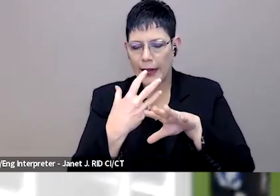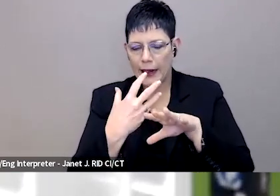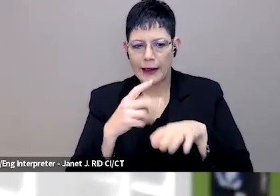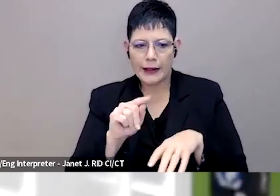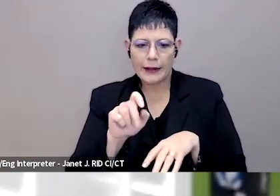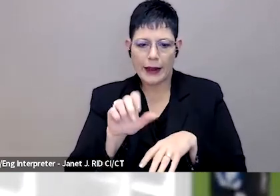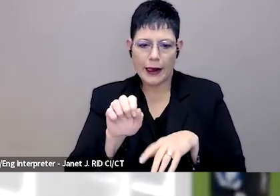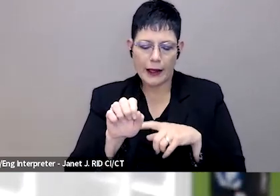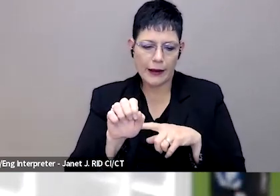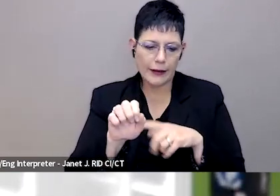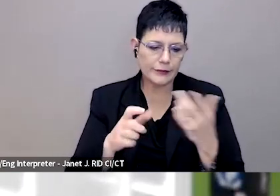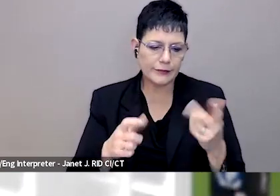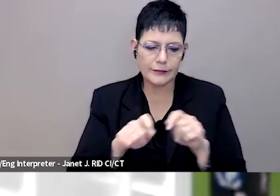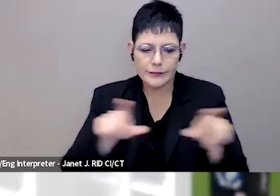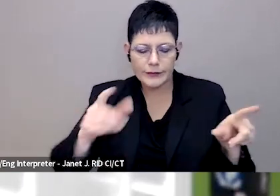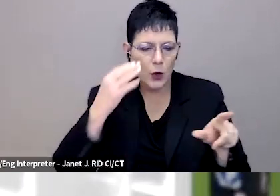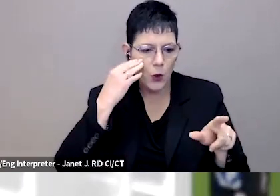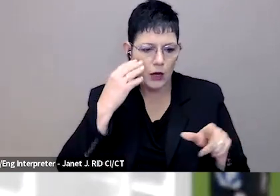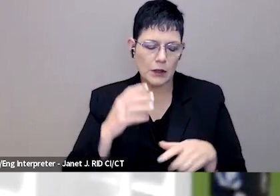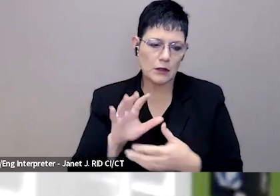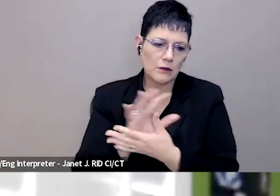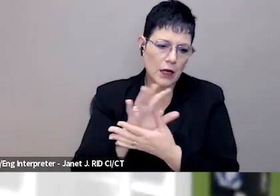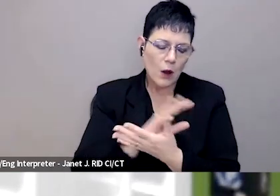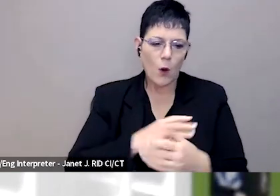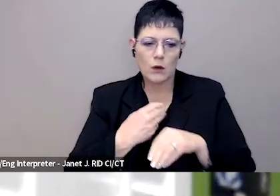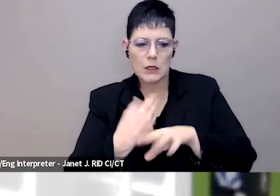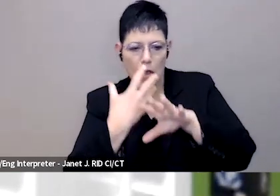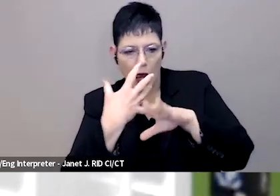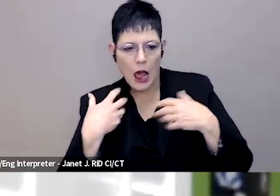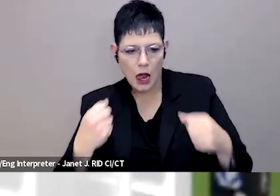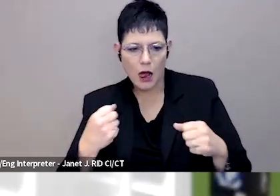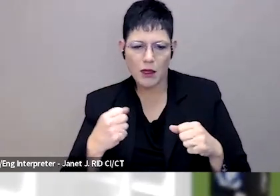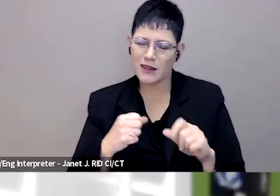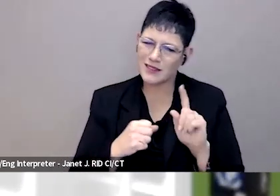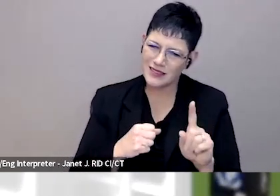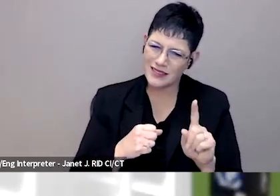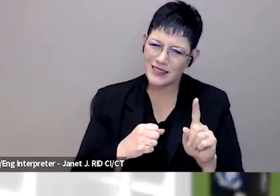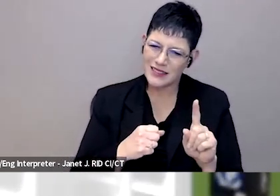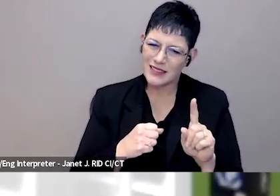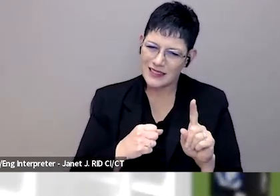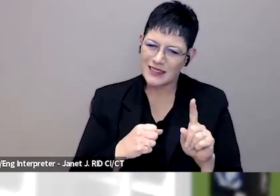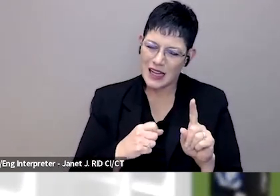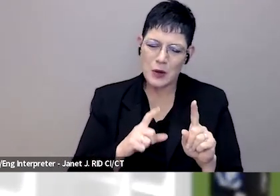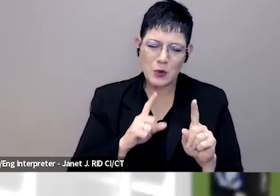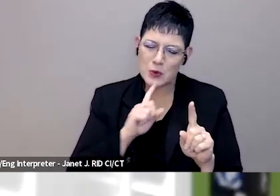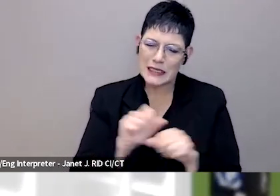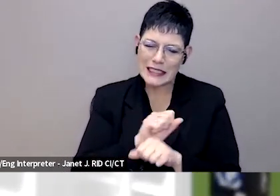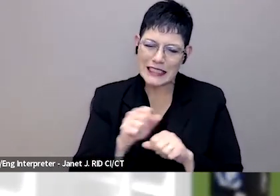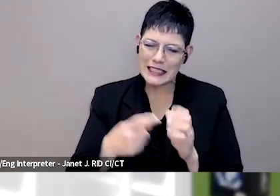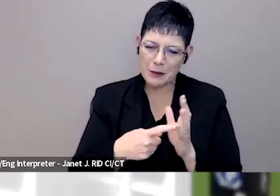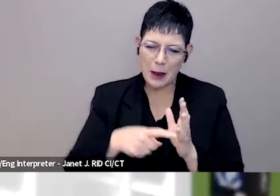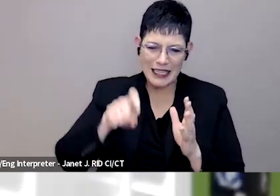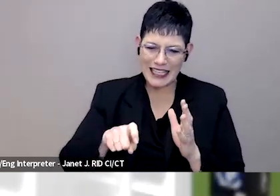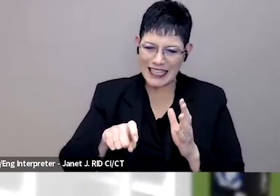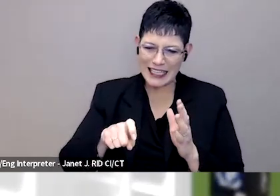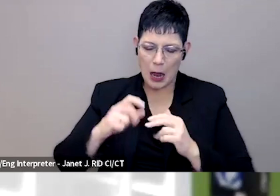I think we're trying to get information out, create awareness, telehealth, kinds of issues, but there's a lot of things that take brick and mortar also, to